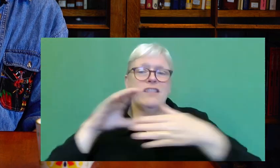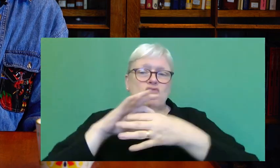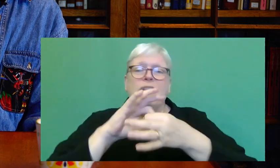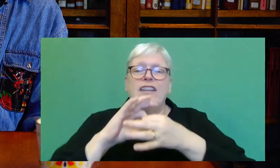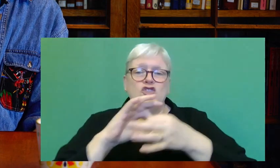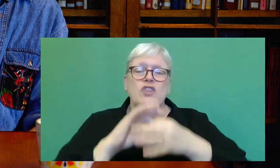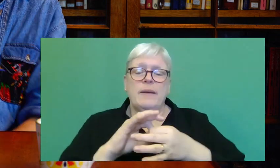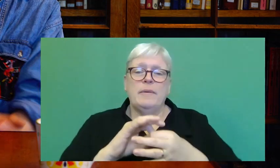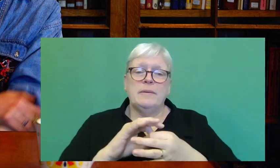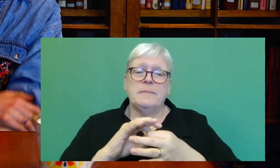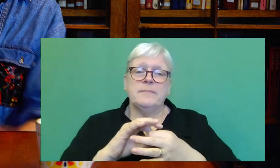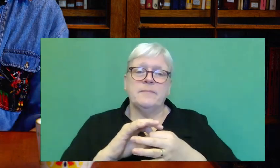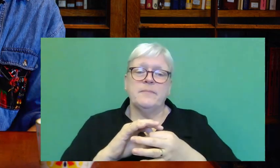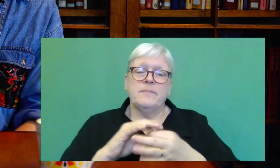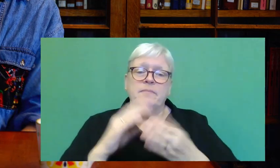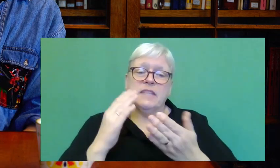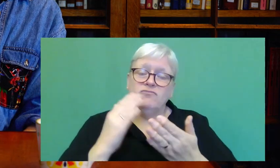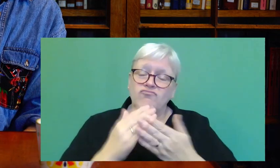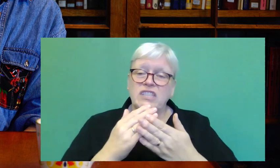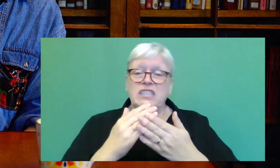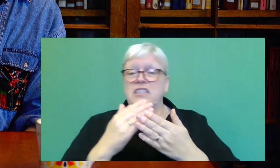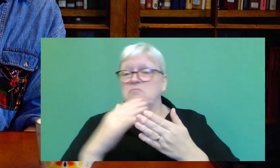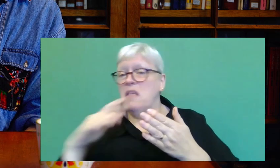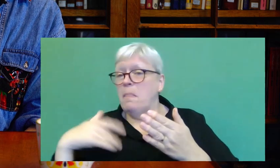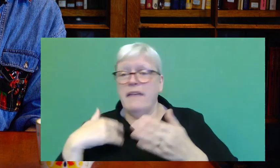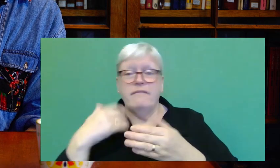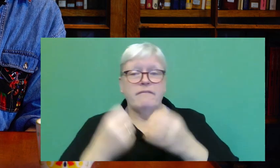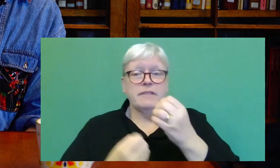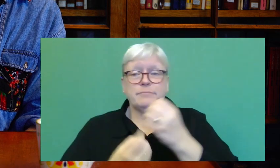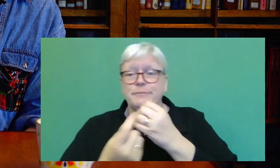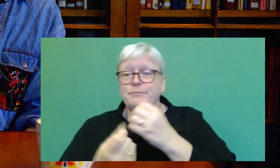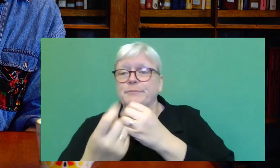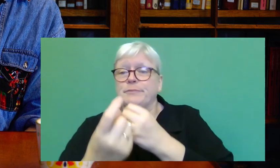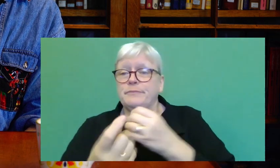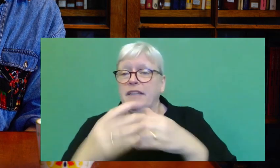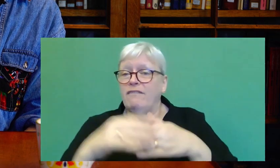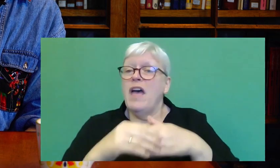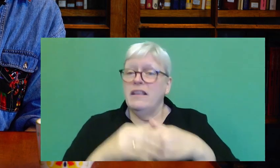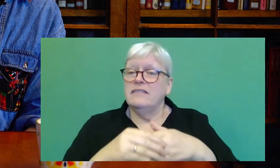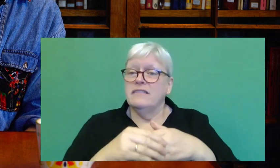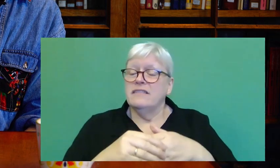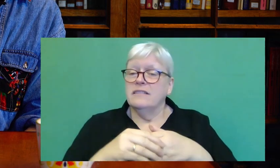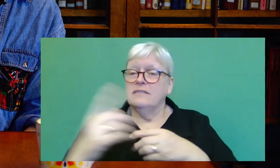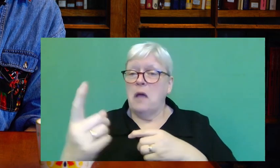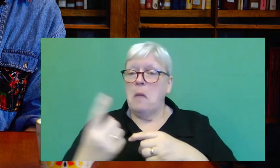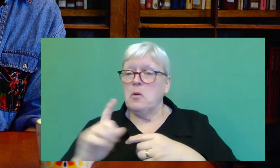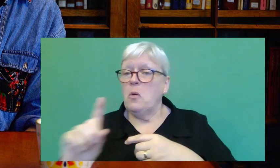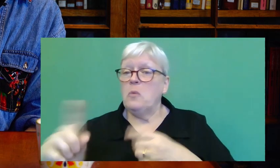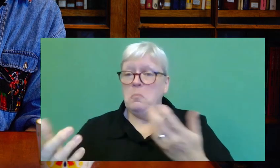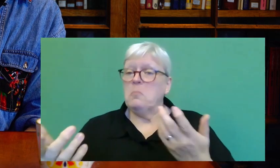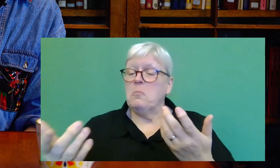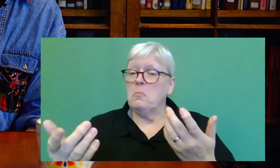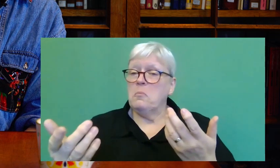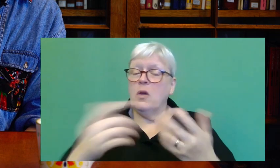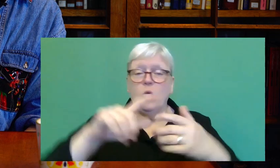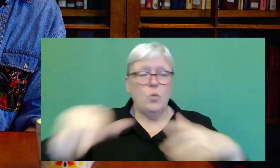has punctuated their life from that perspective. And I think we feel like our friends, there is a friend